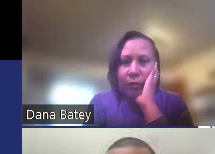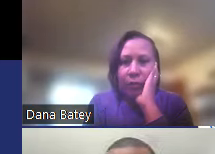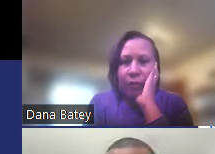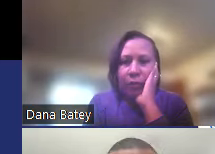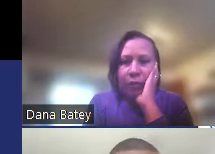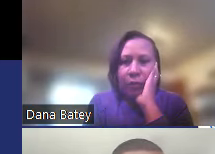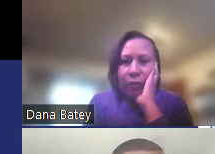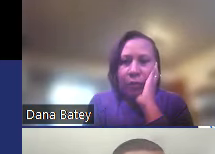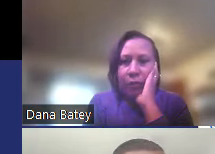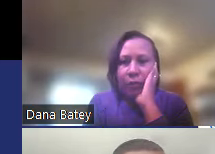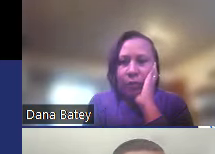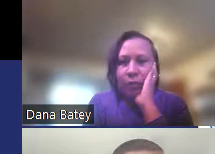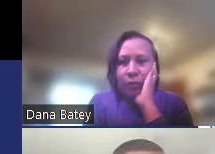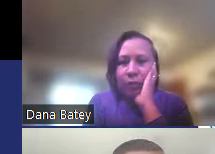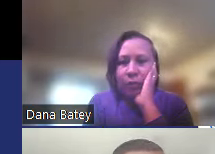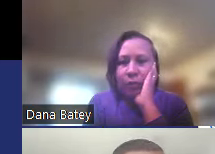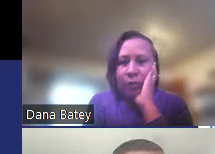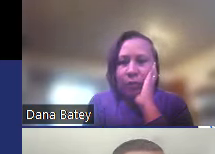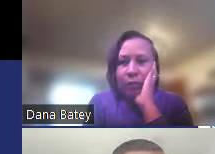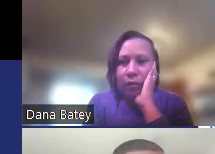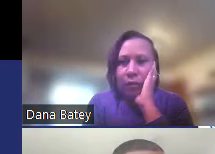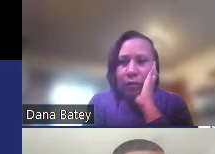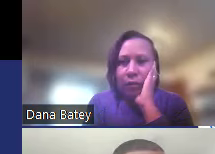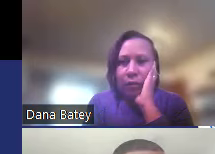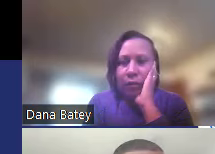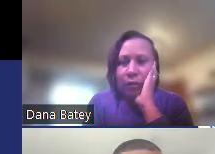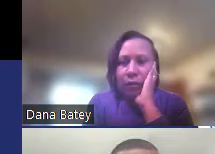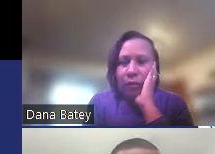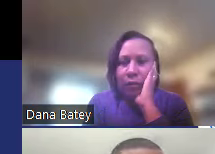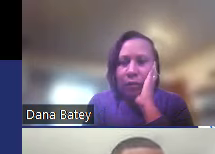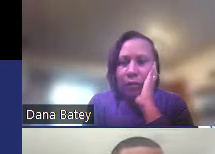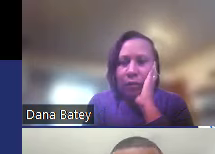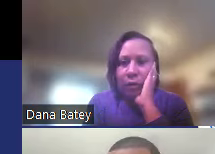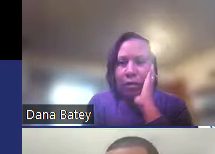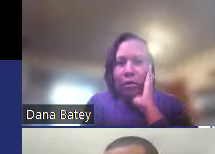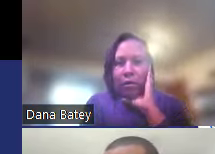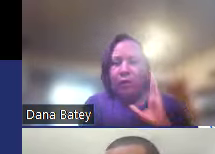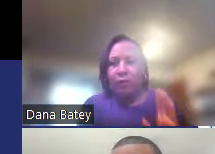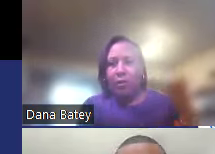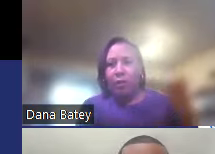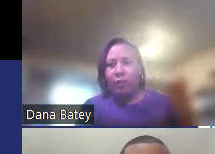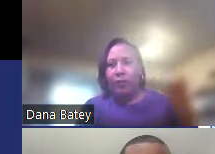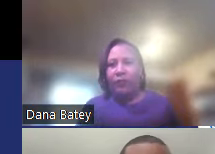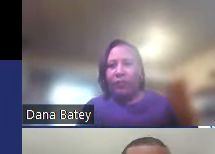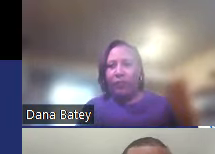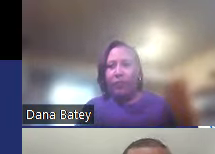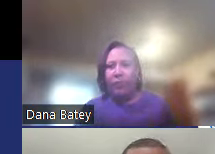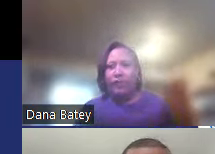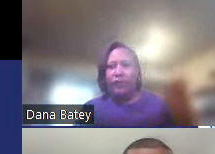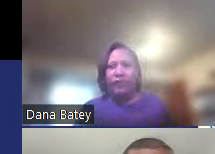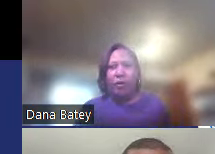just hop around. And I think we're done at, what time does the agenda say? I should send out that